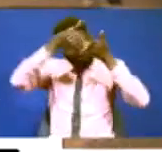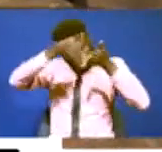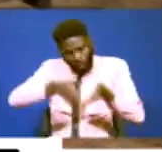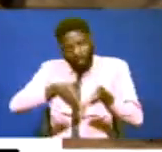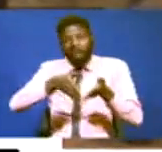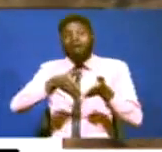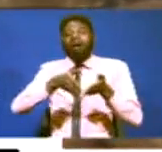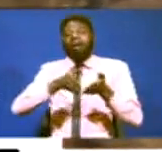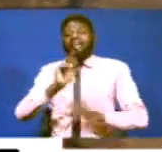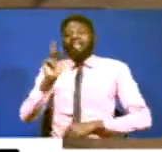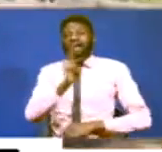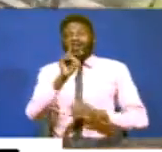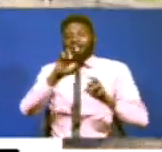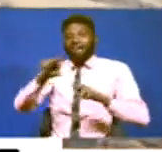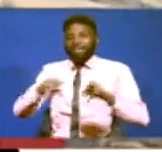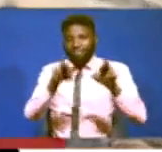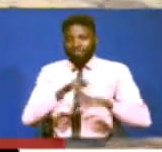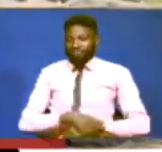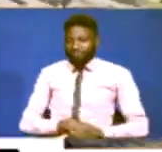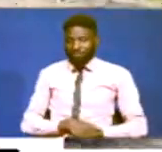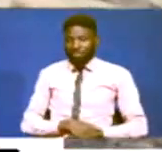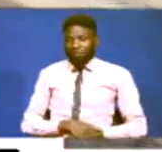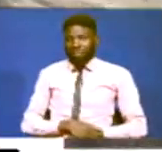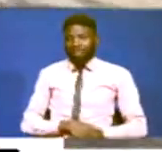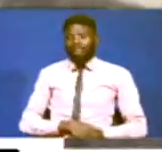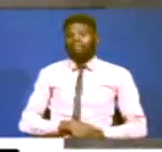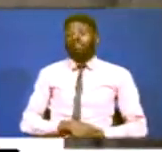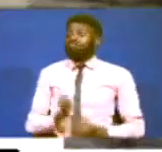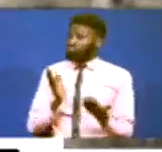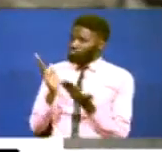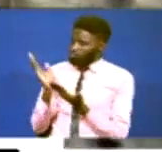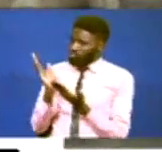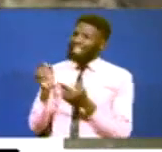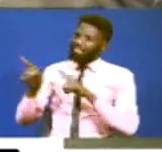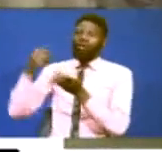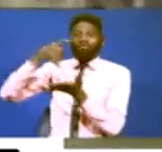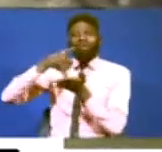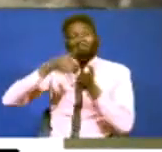Kiptui, despite his disability, joins the fray and takes the deep dive.